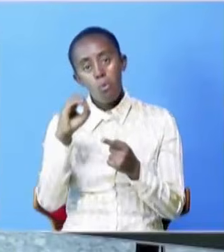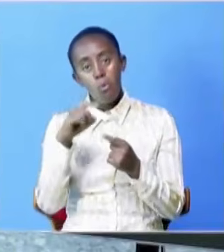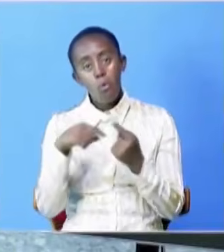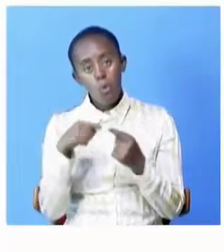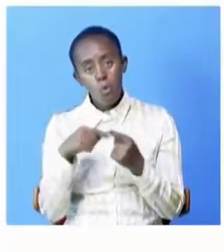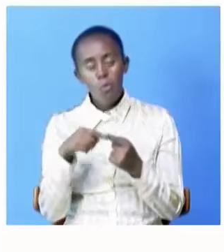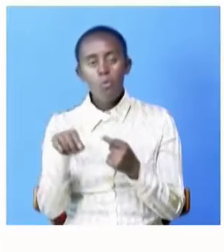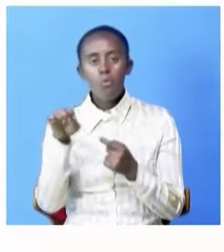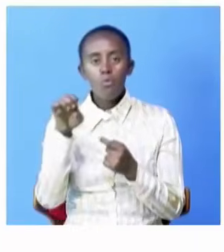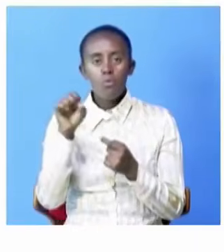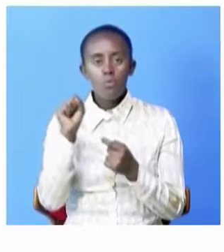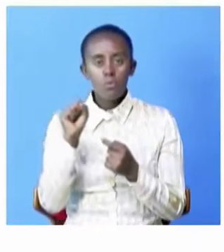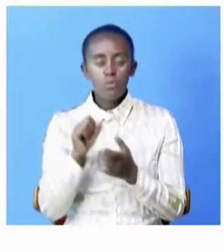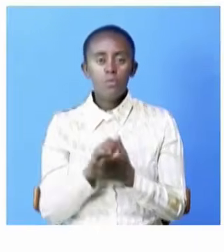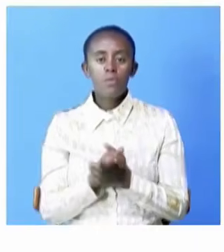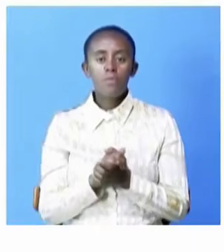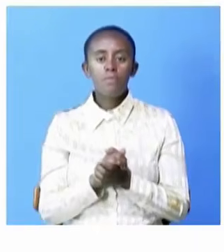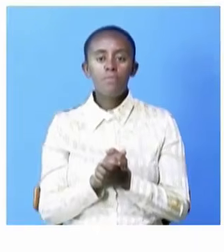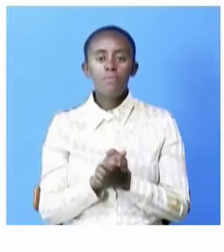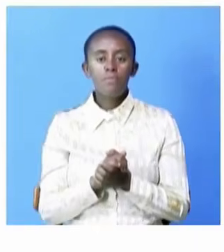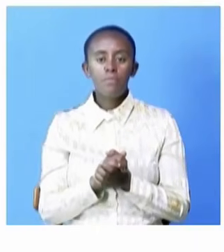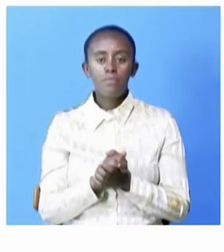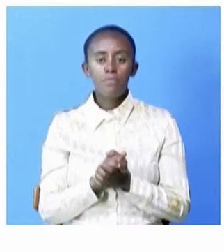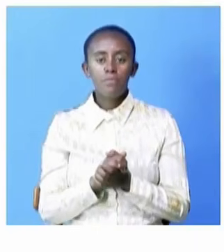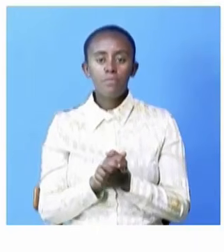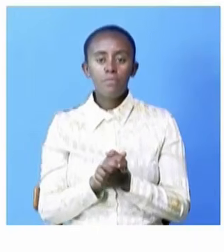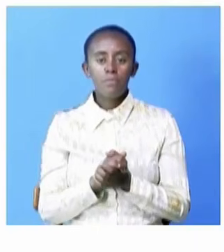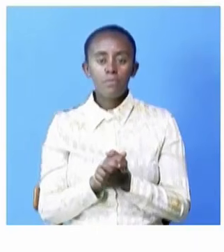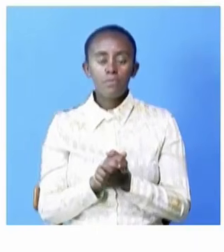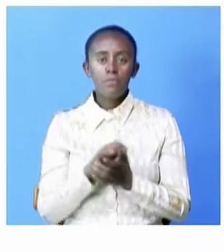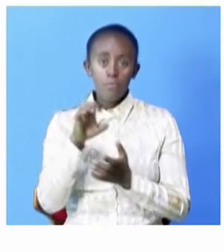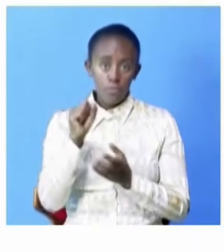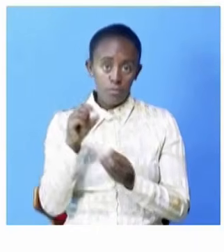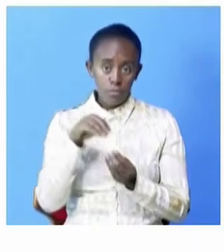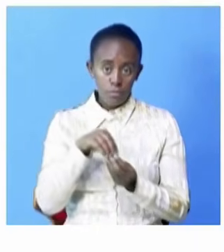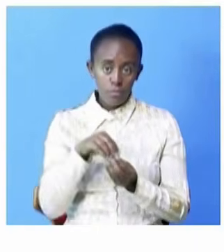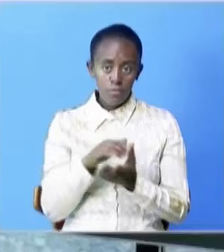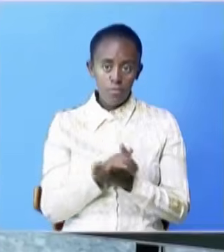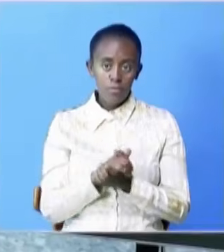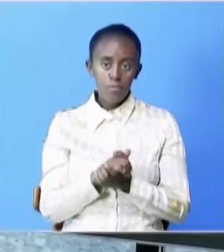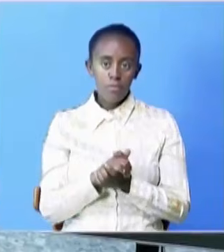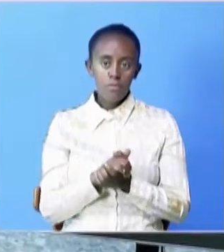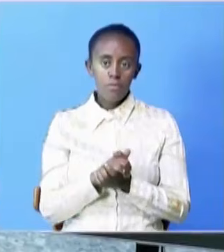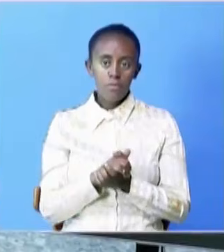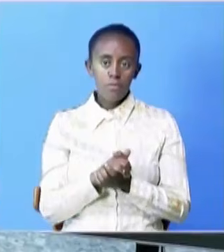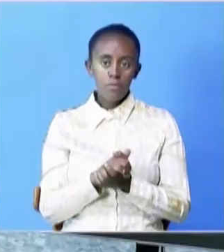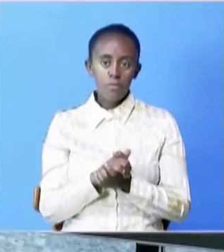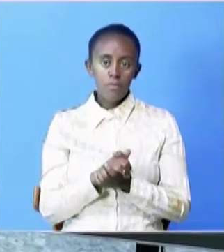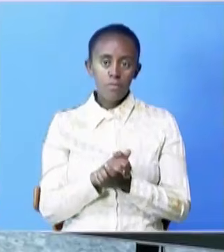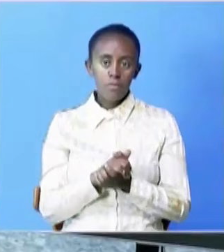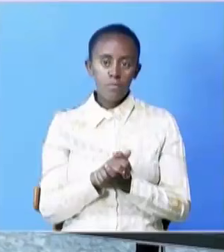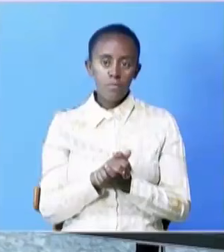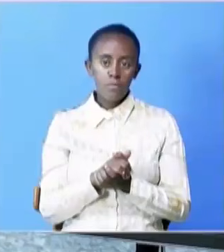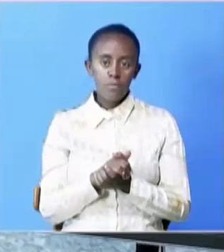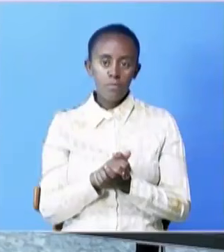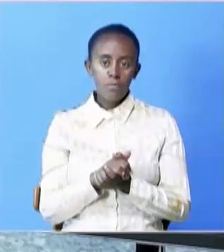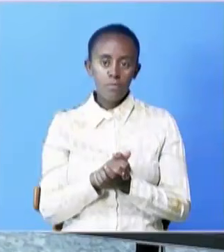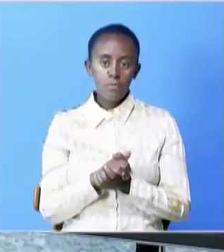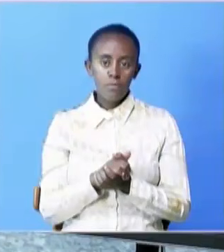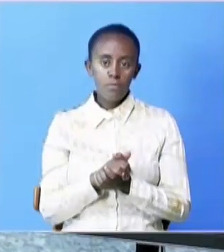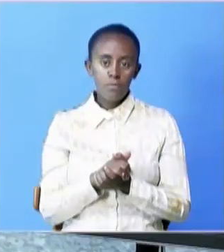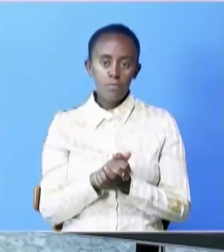what? Goes. Again, we use ES. Words that end